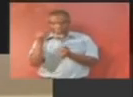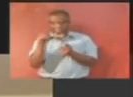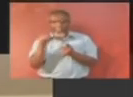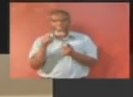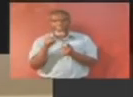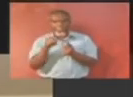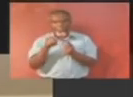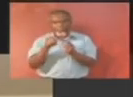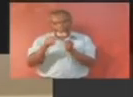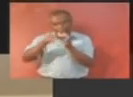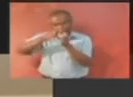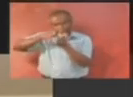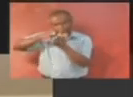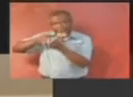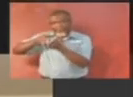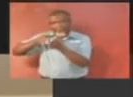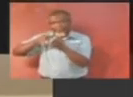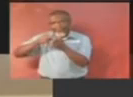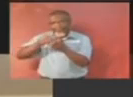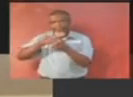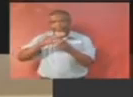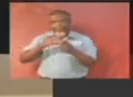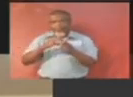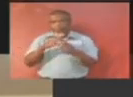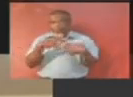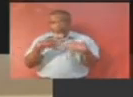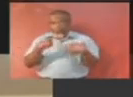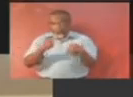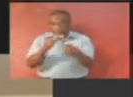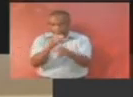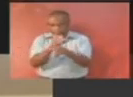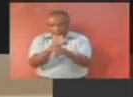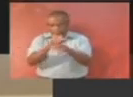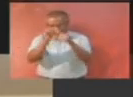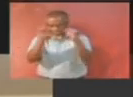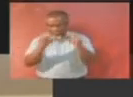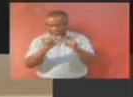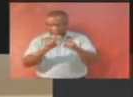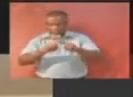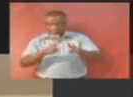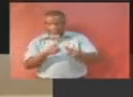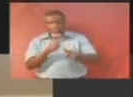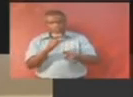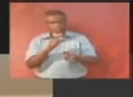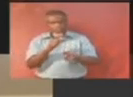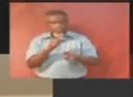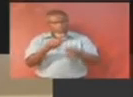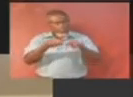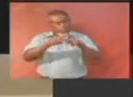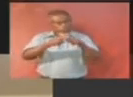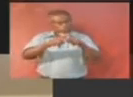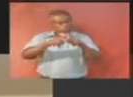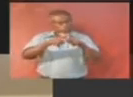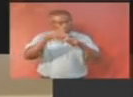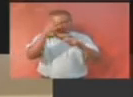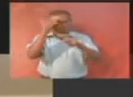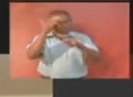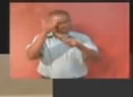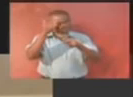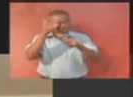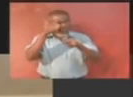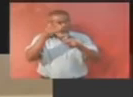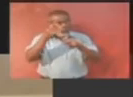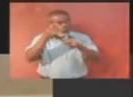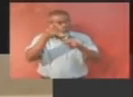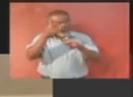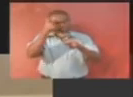been decreasing, but it's not because people are being sent to HDO or ward level, it's because so many people there are dying.